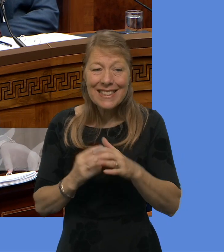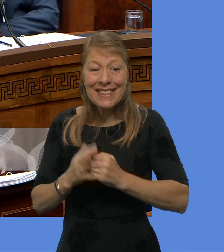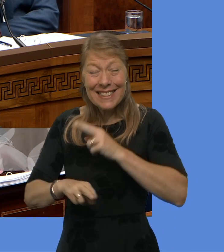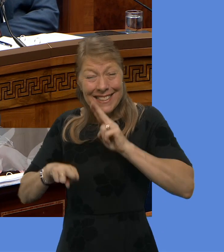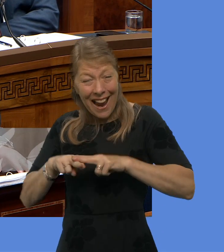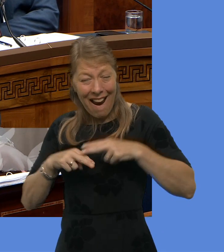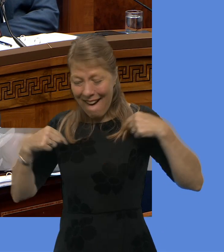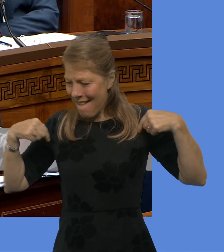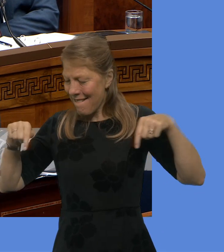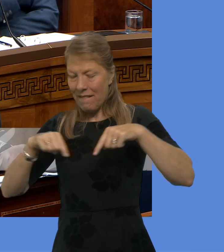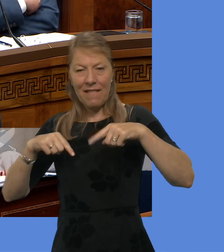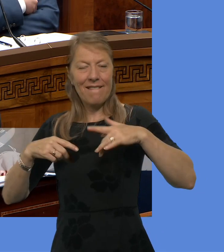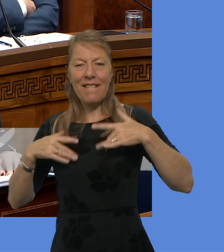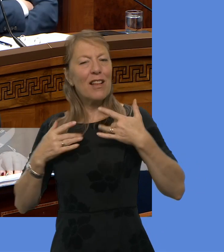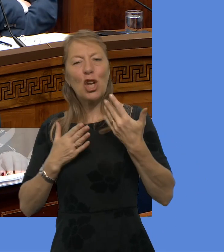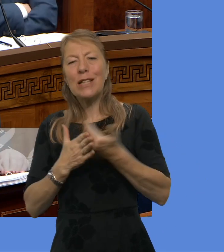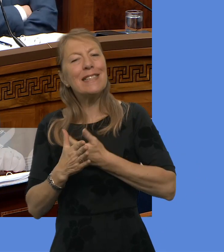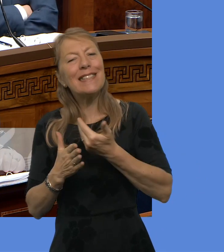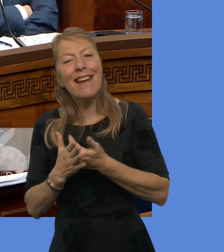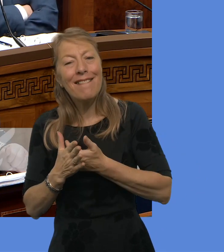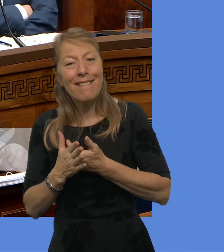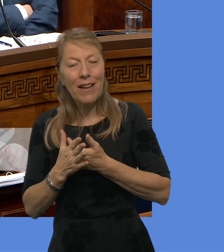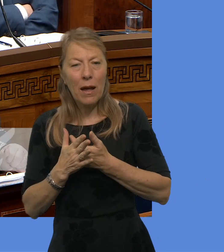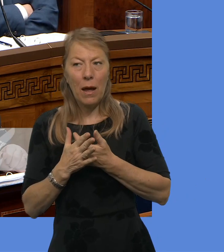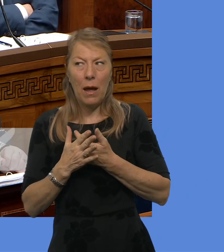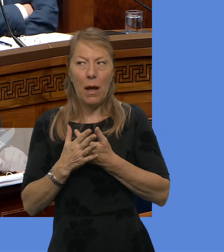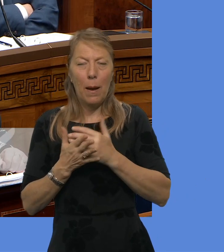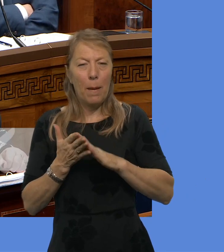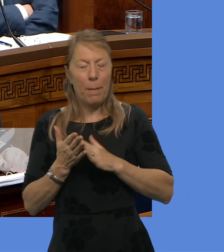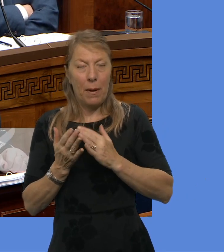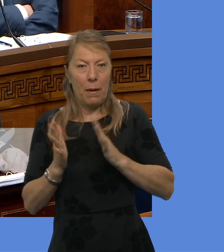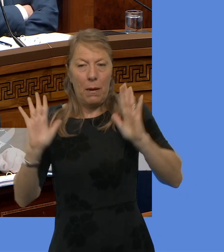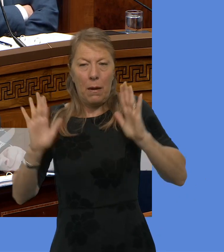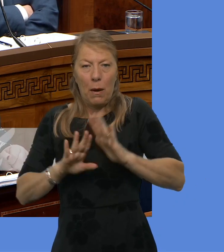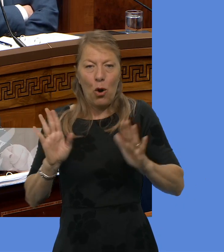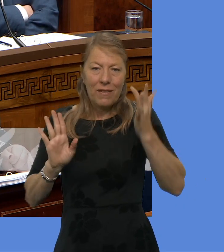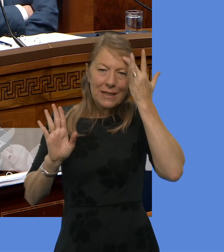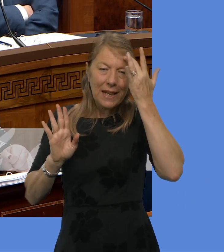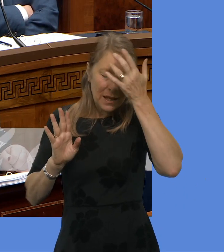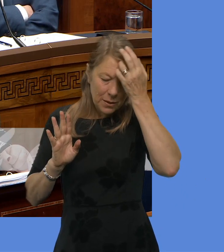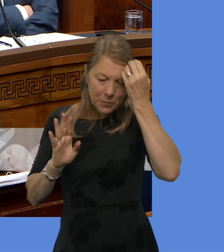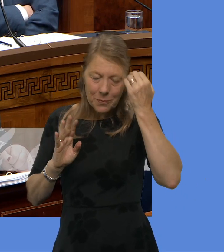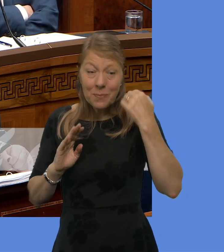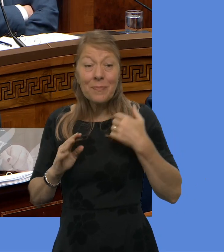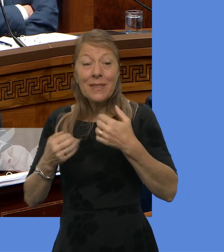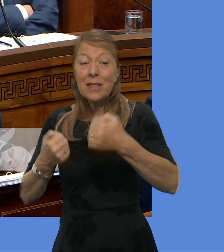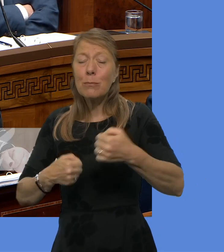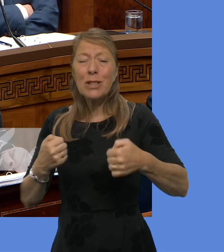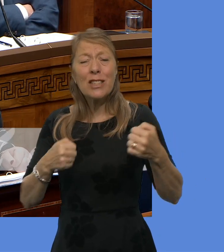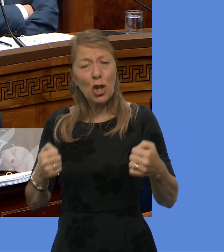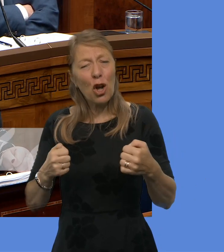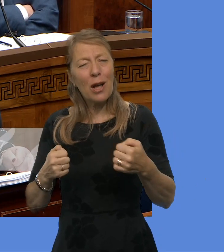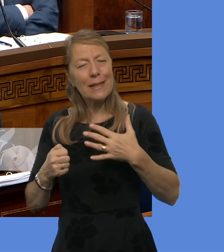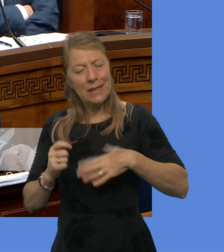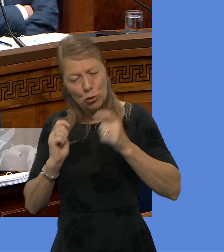unsafe, and as a result, sick absence levels tend to increase. Prisoners tend to be cooperative when they are treated with humanity and respect, and we saw that